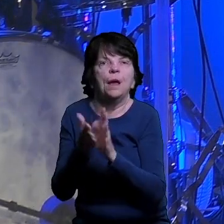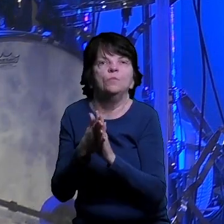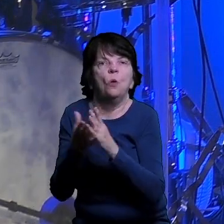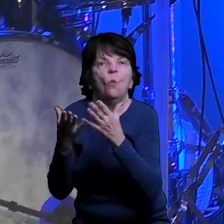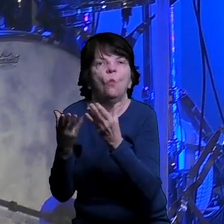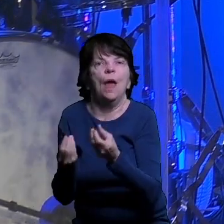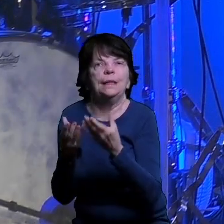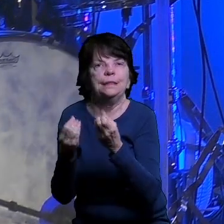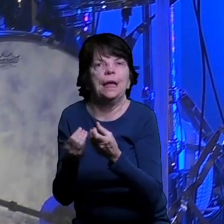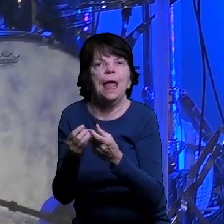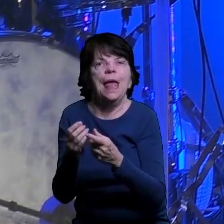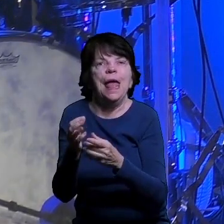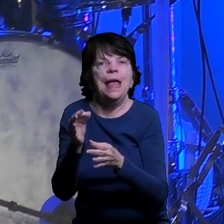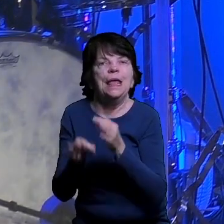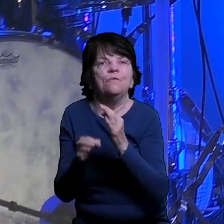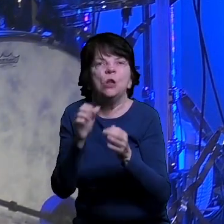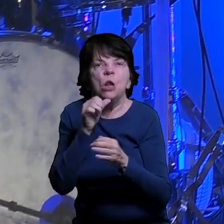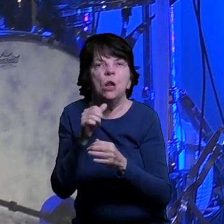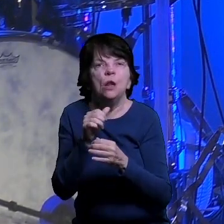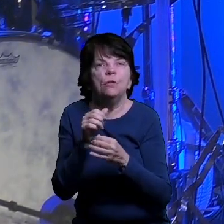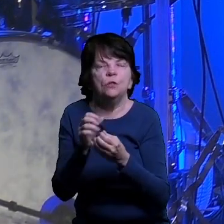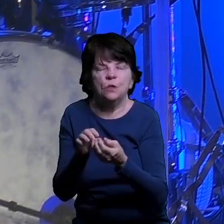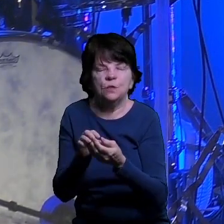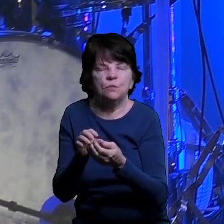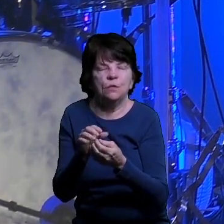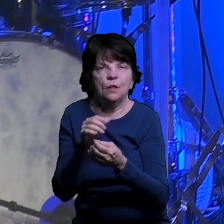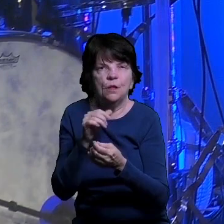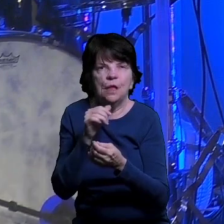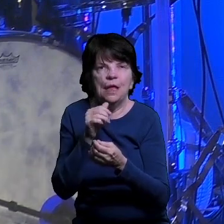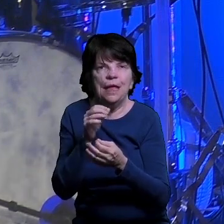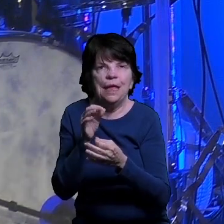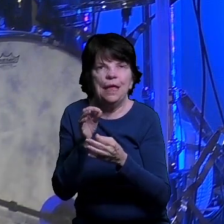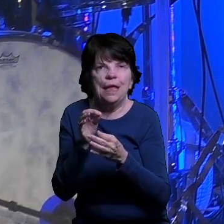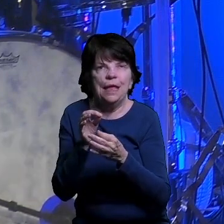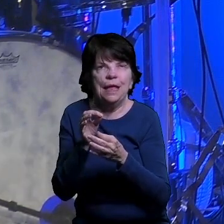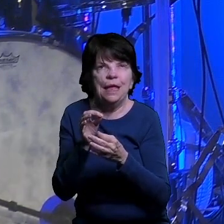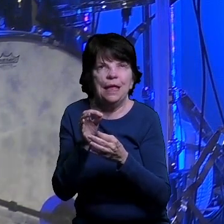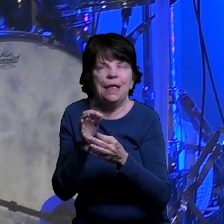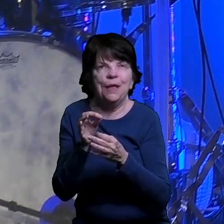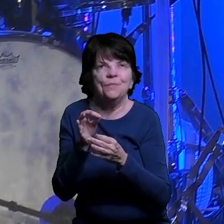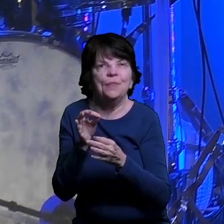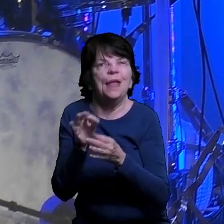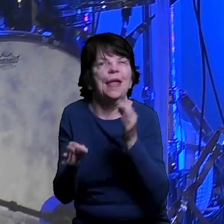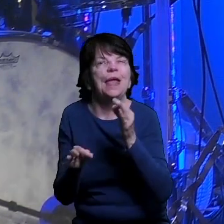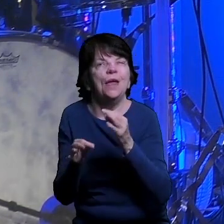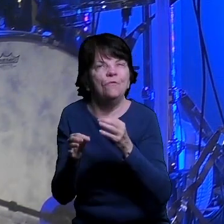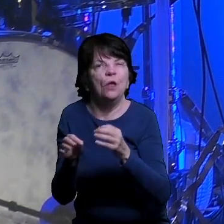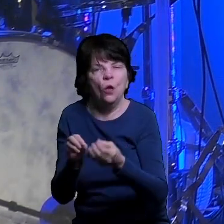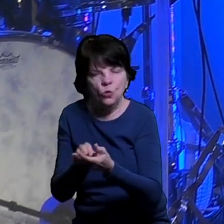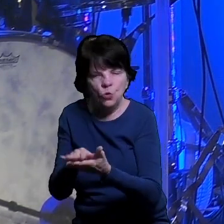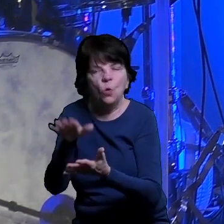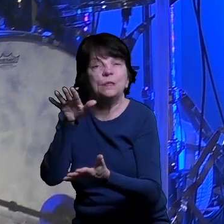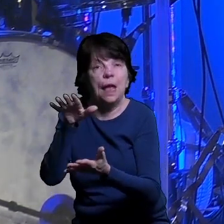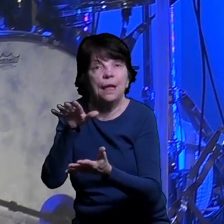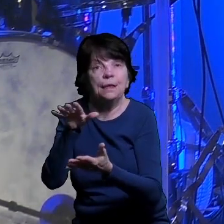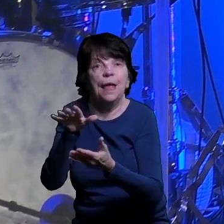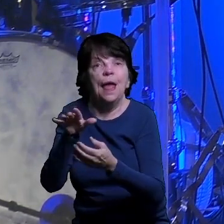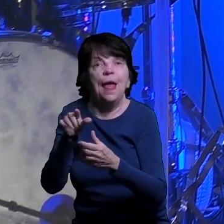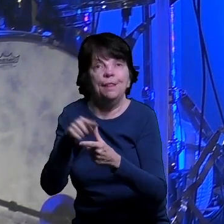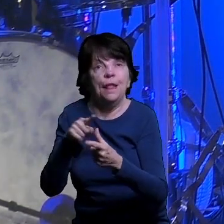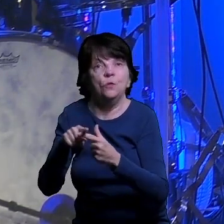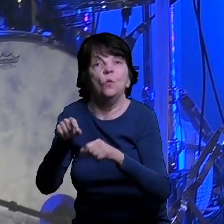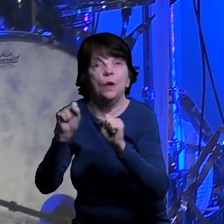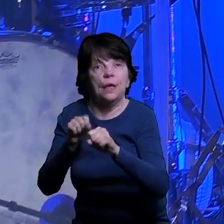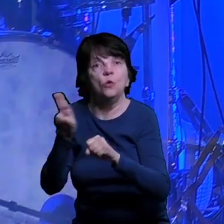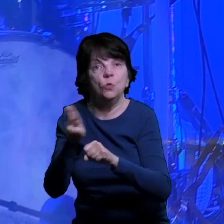sitting there really kind of useless. But if a sponge soaks in to be able to give back out, it creates room to be able to soak